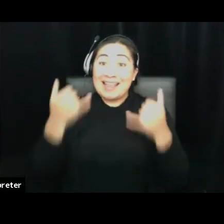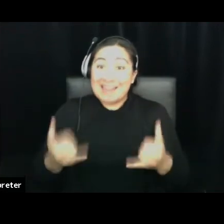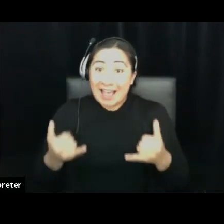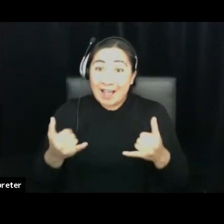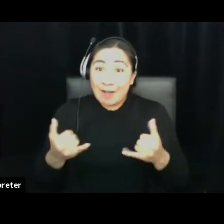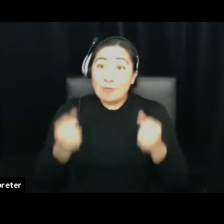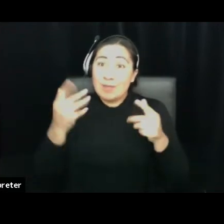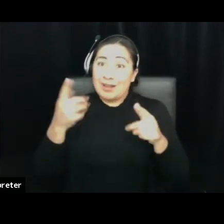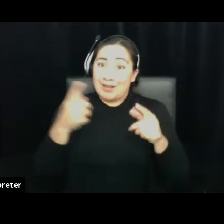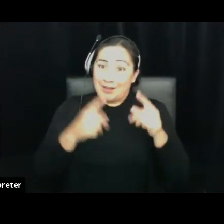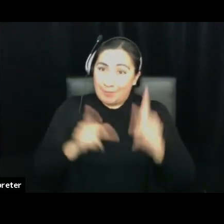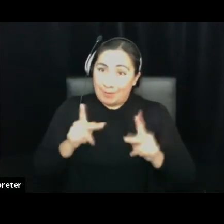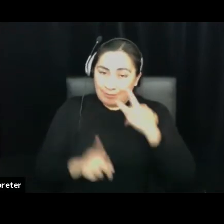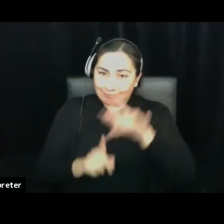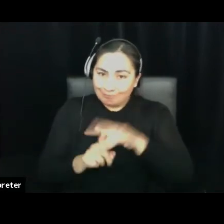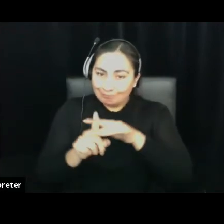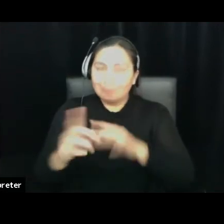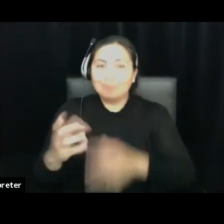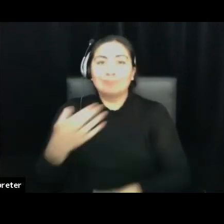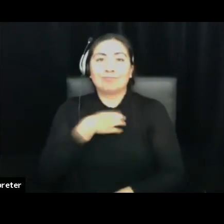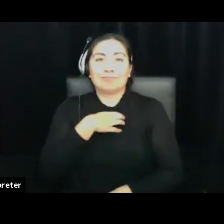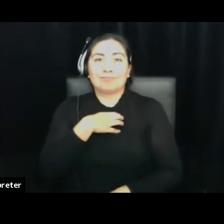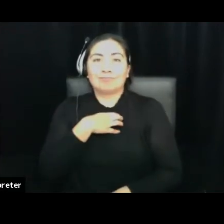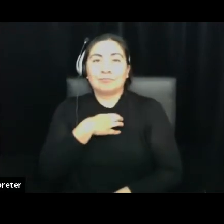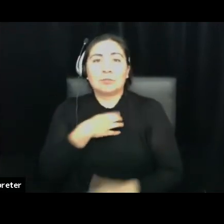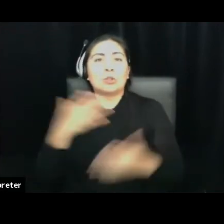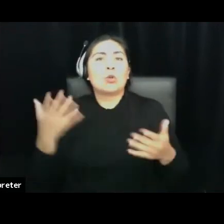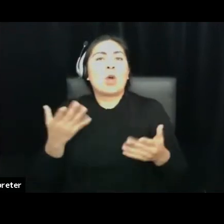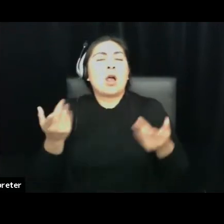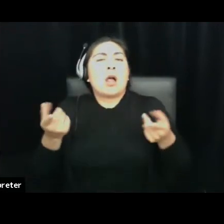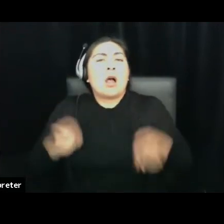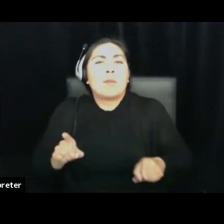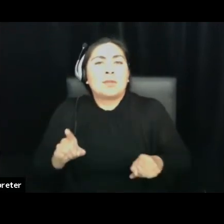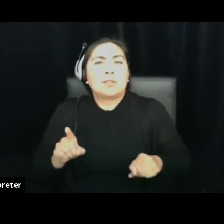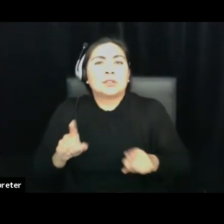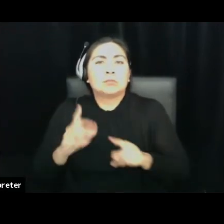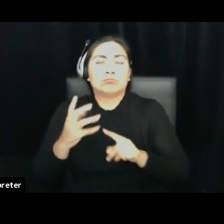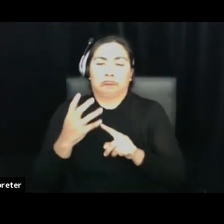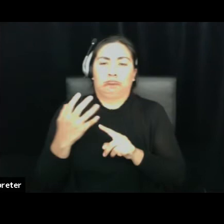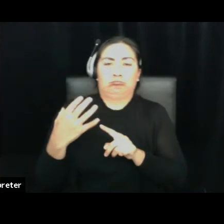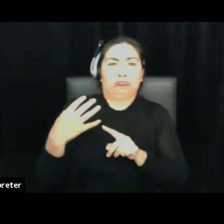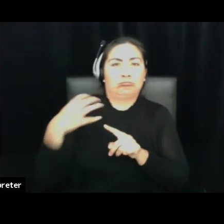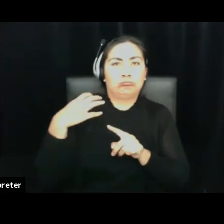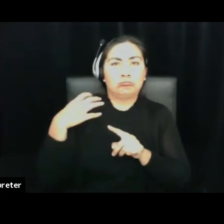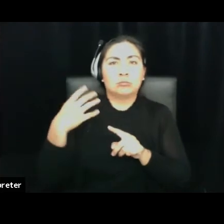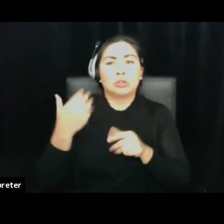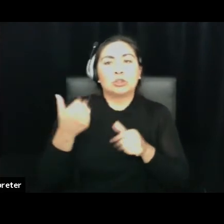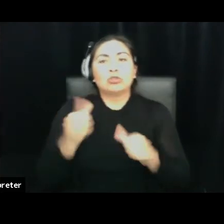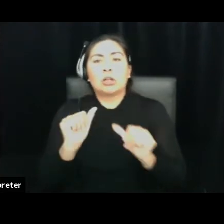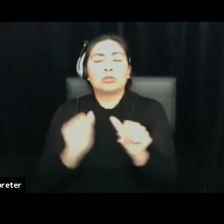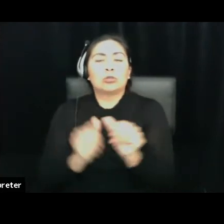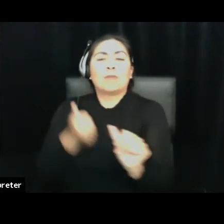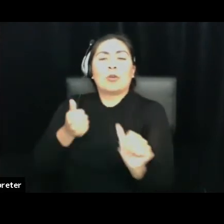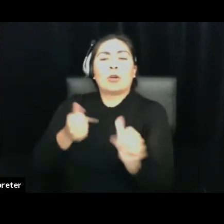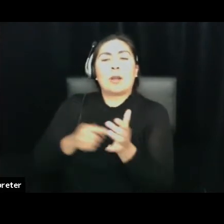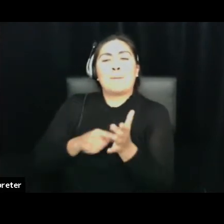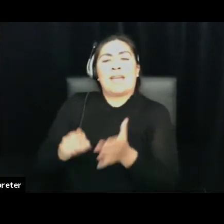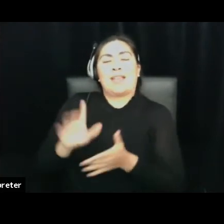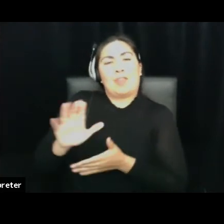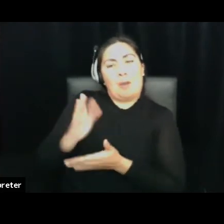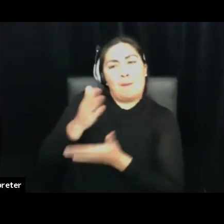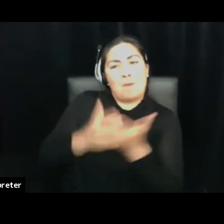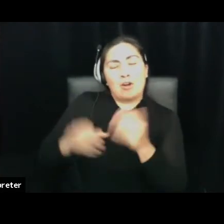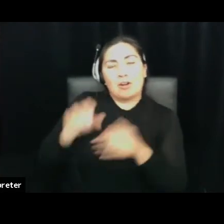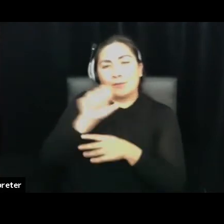roost. What happens is employers try to avoid paying their share of Social